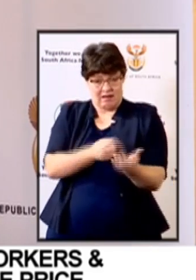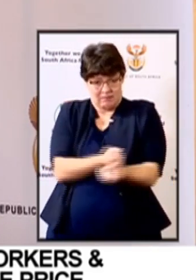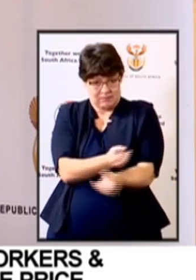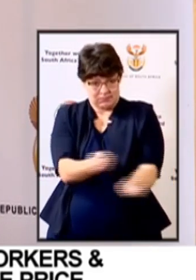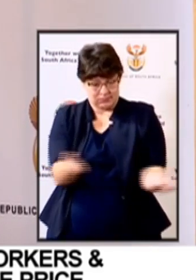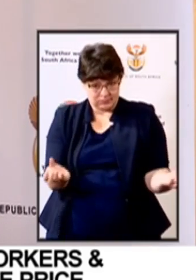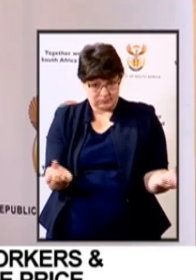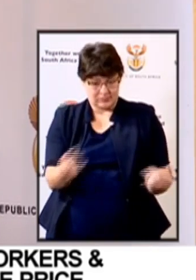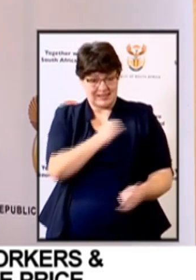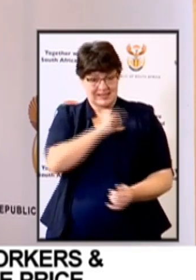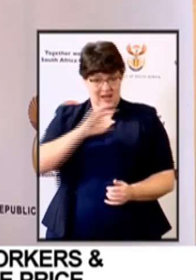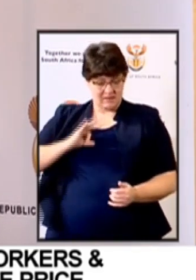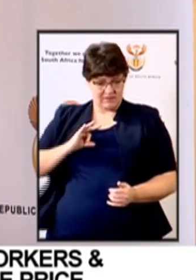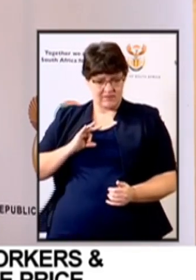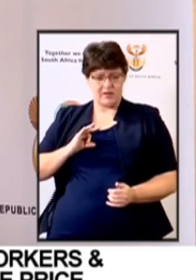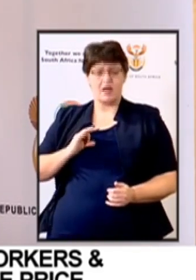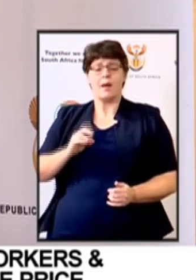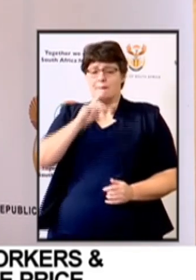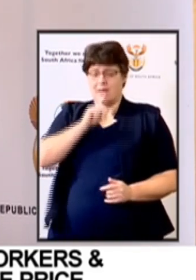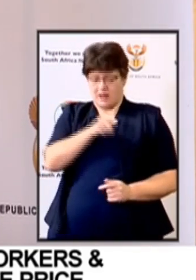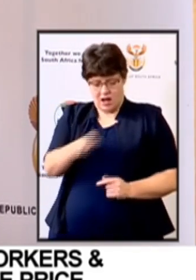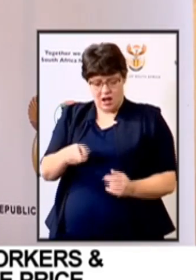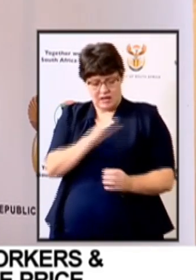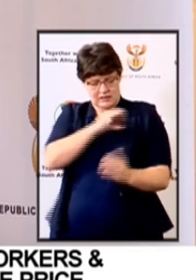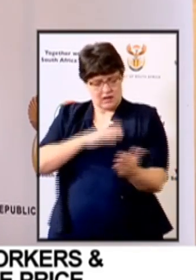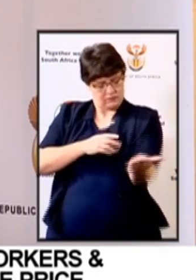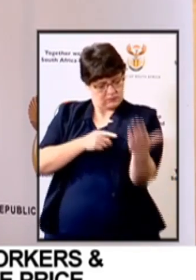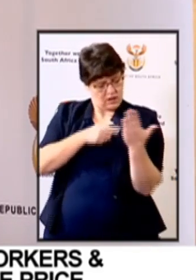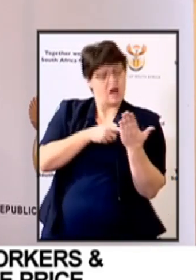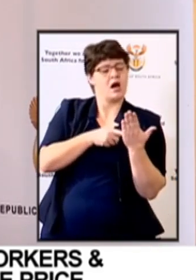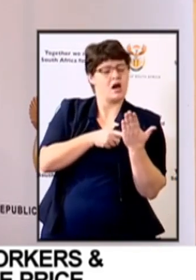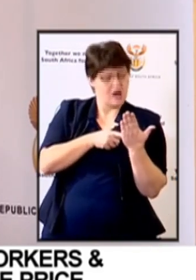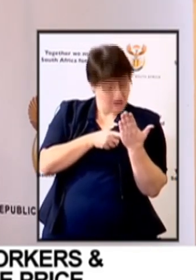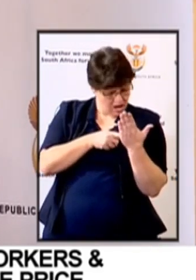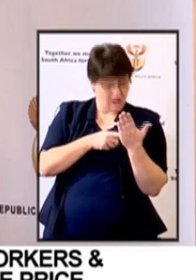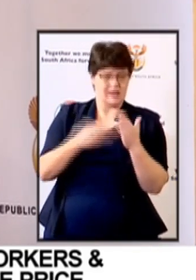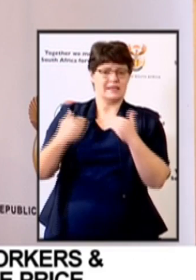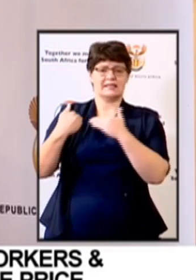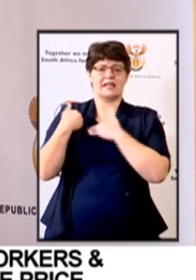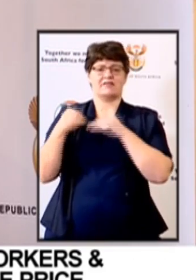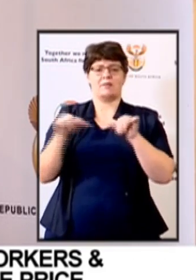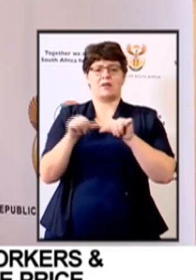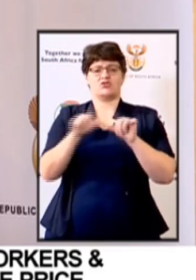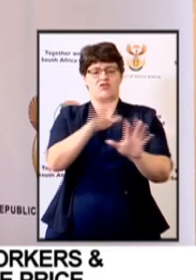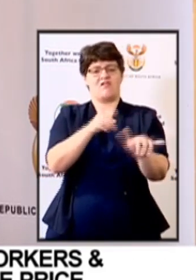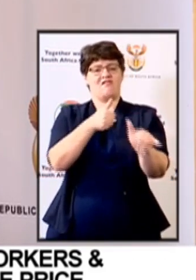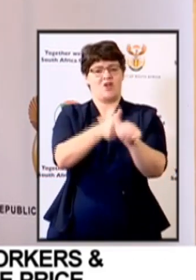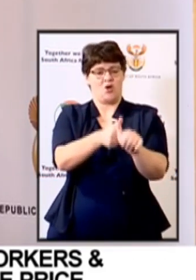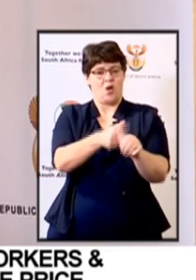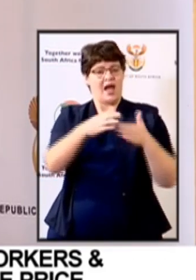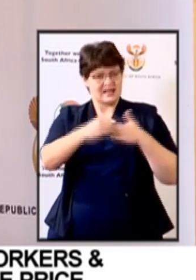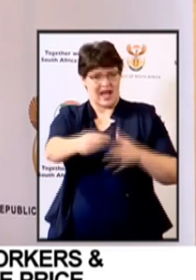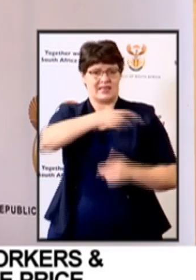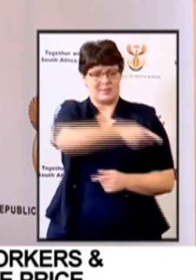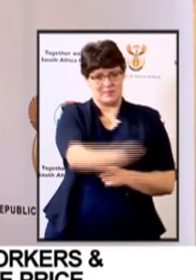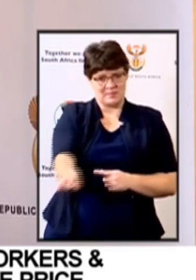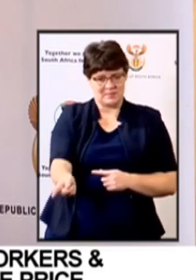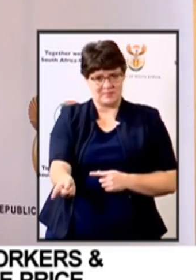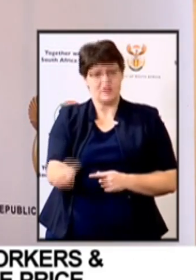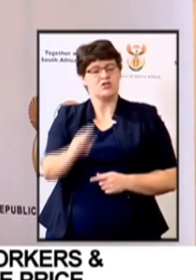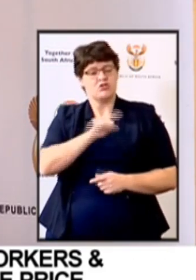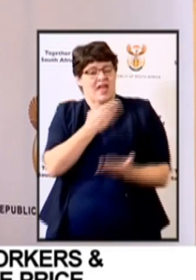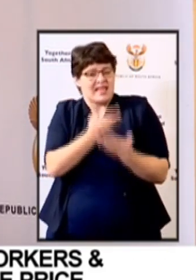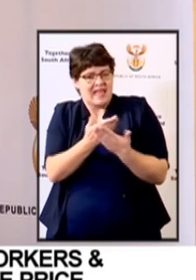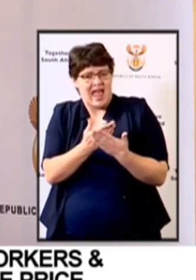provide guidance on occupational health and safety measures required within a workplace to contain the spread of the